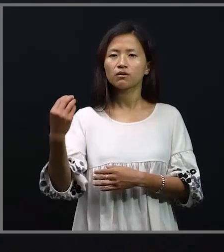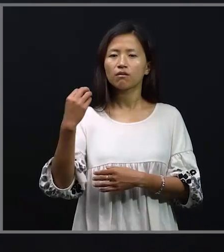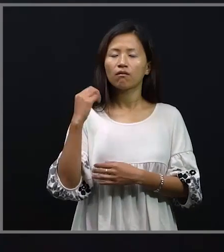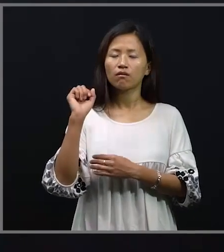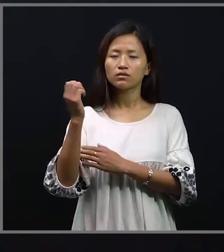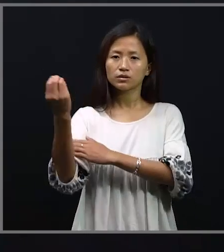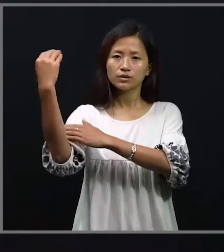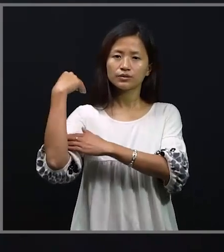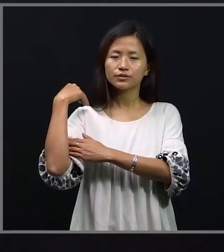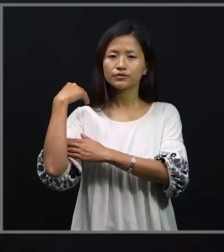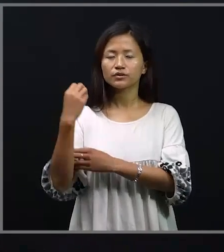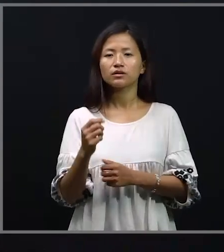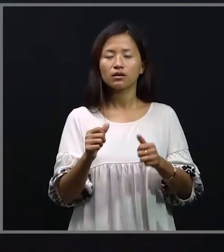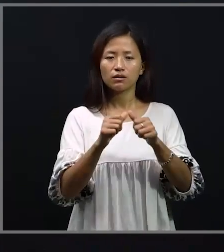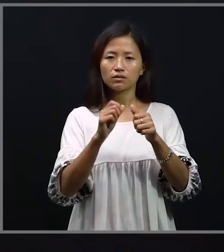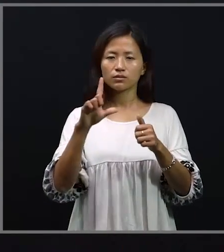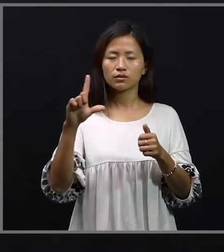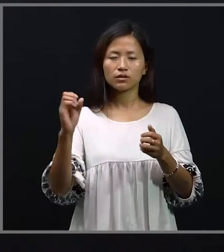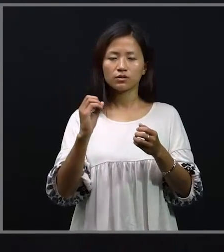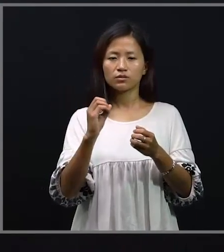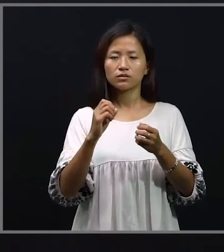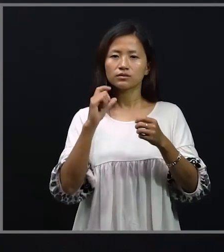Authoritative allocation